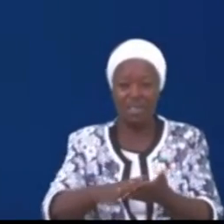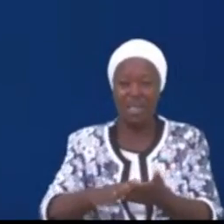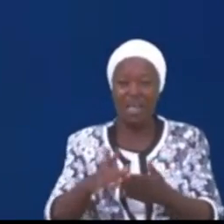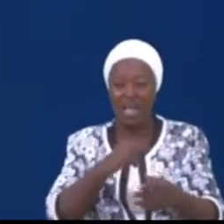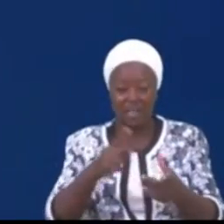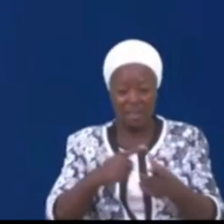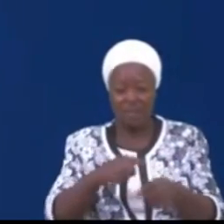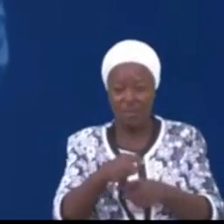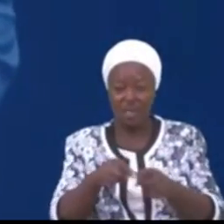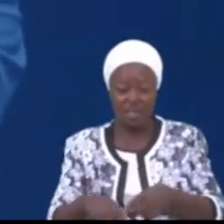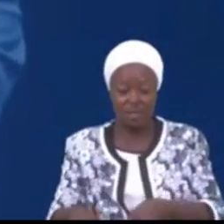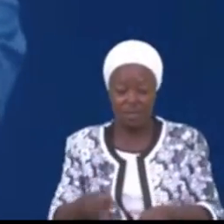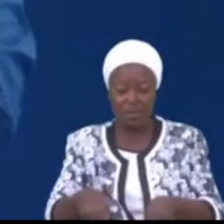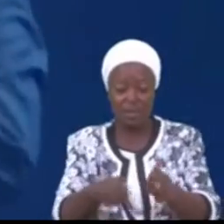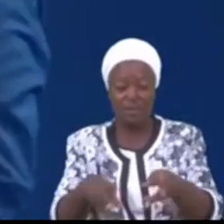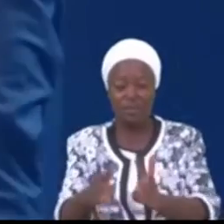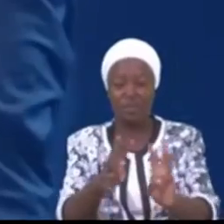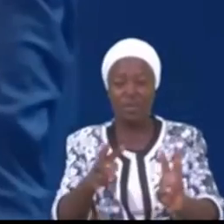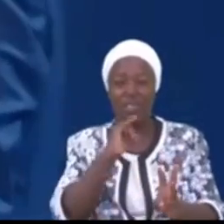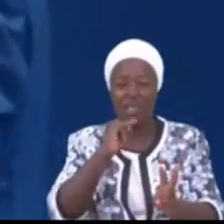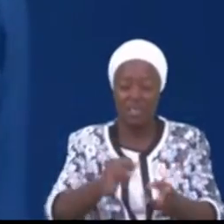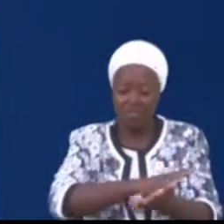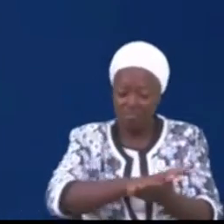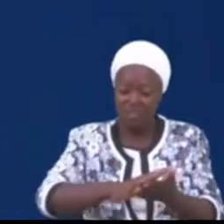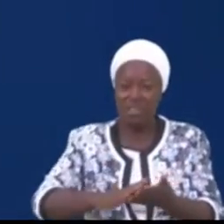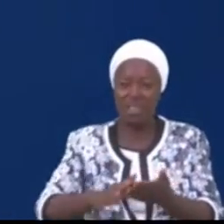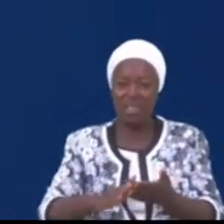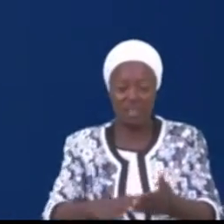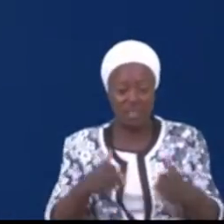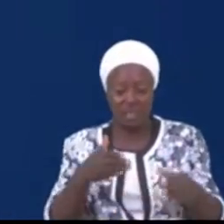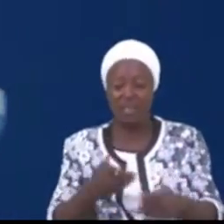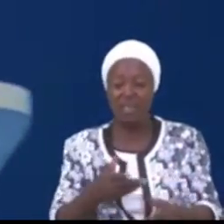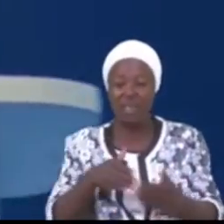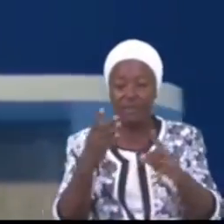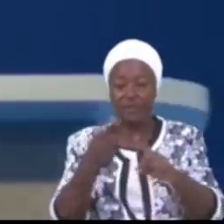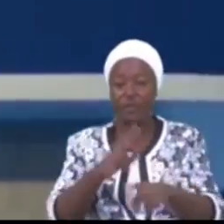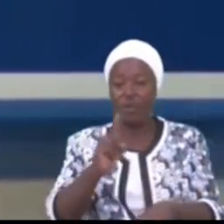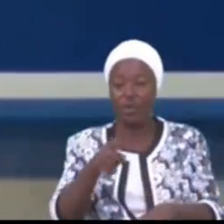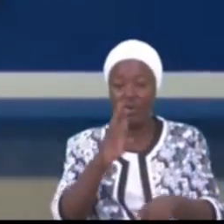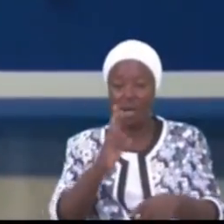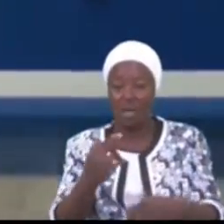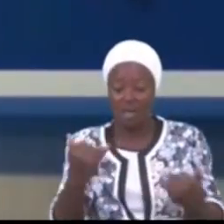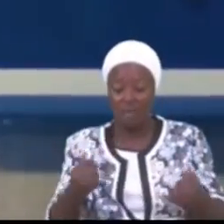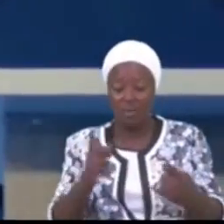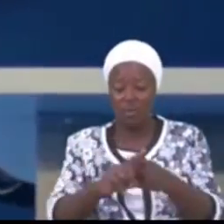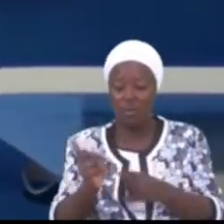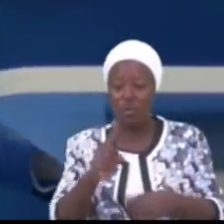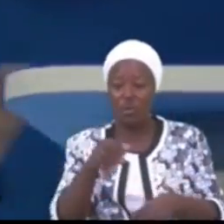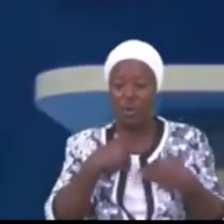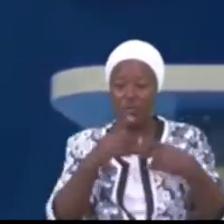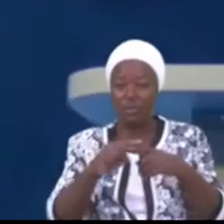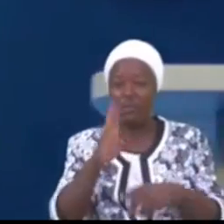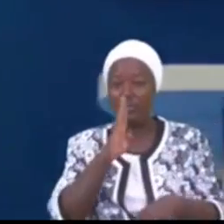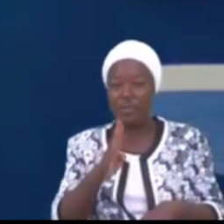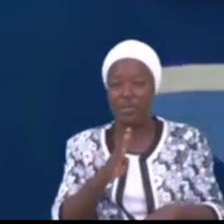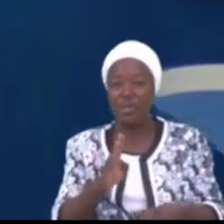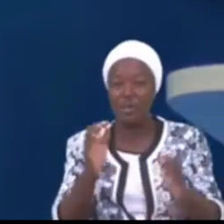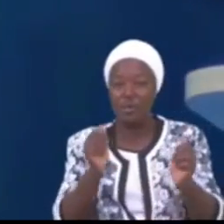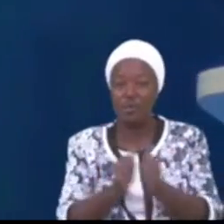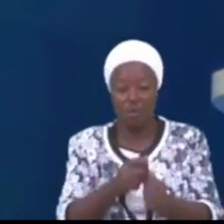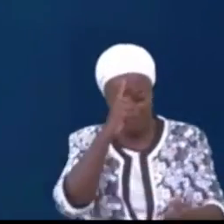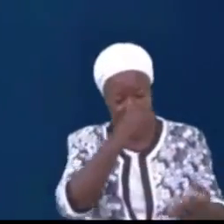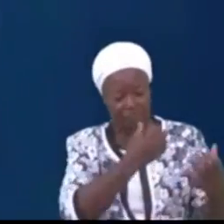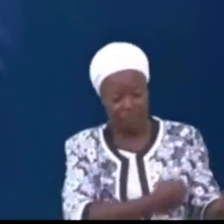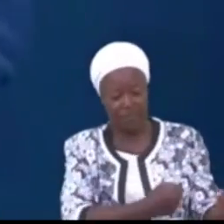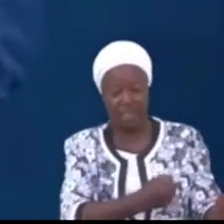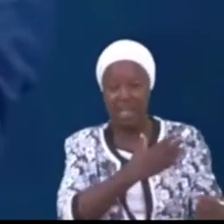the pathway of the Lord leading from where you are to where you ought to be with faith, and